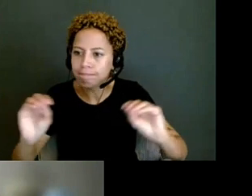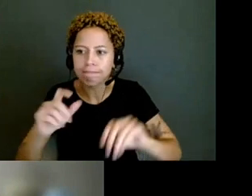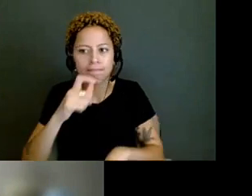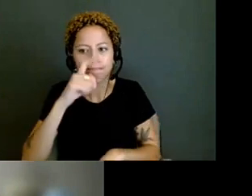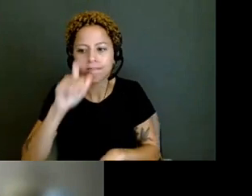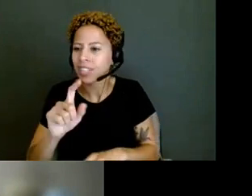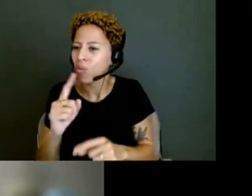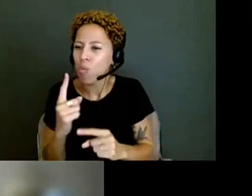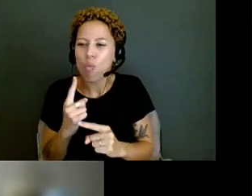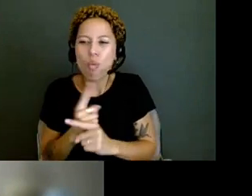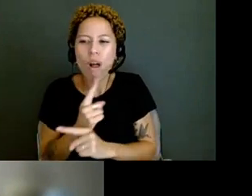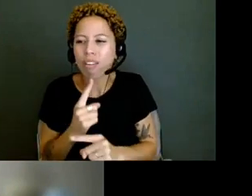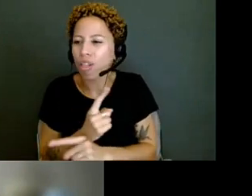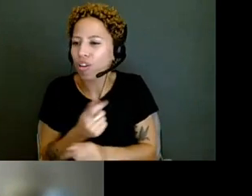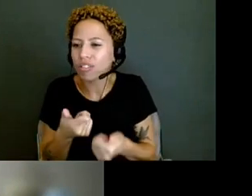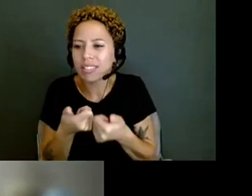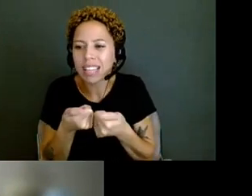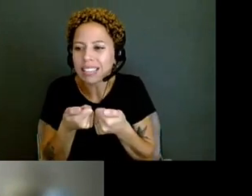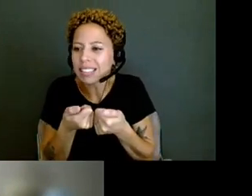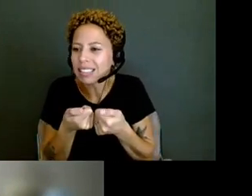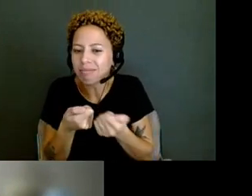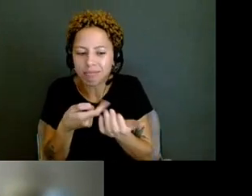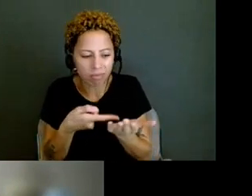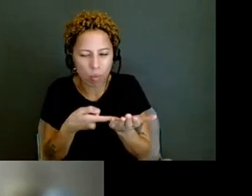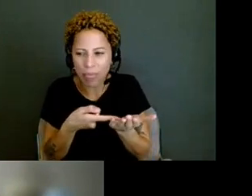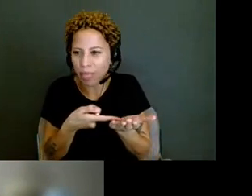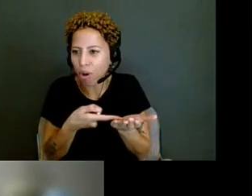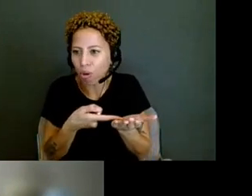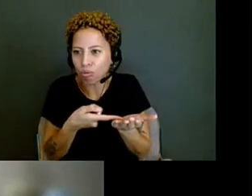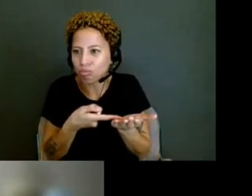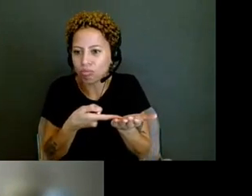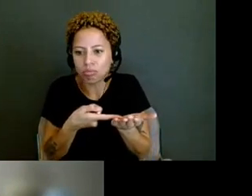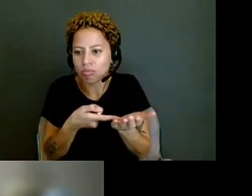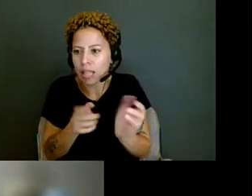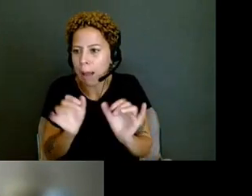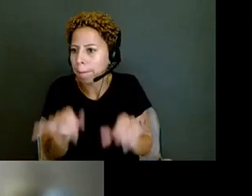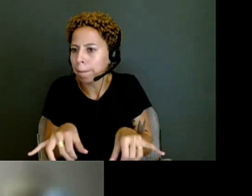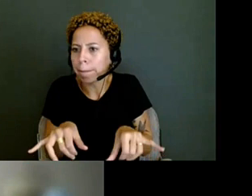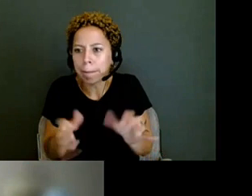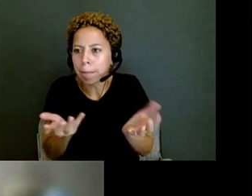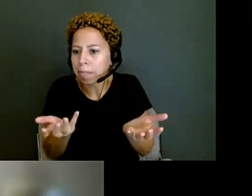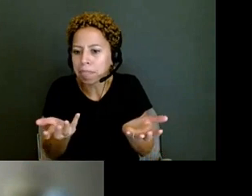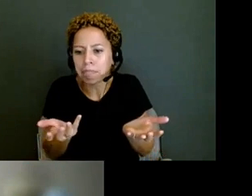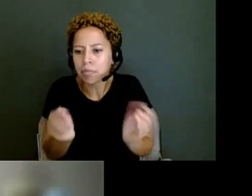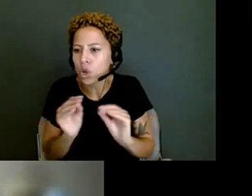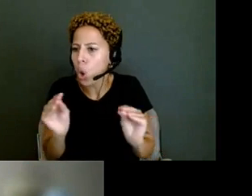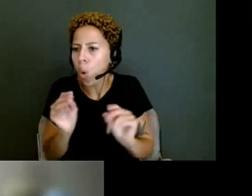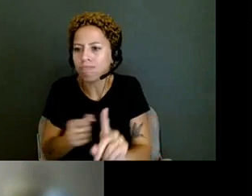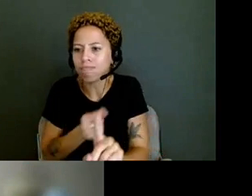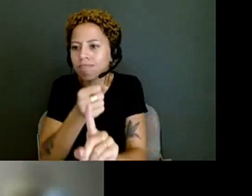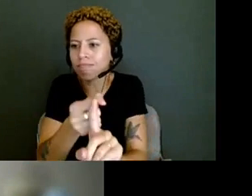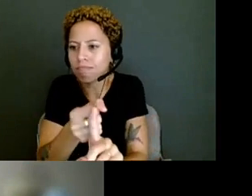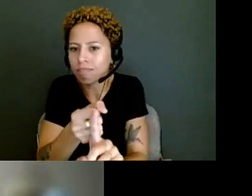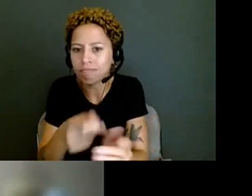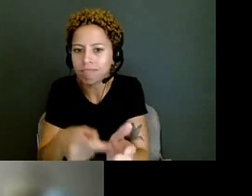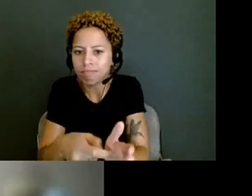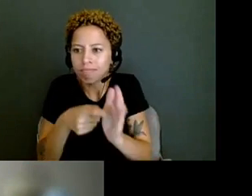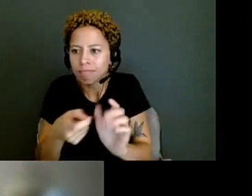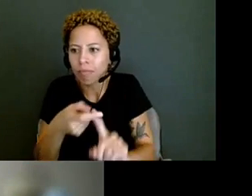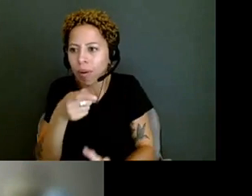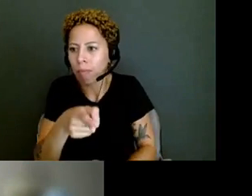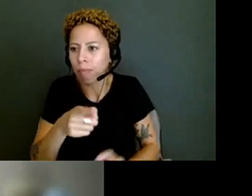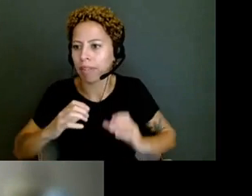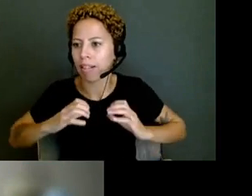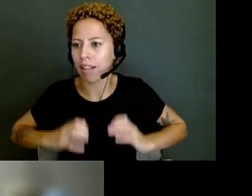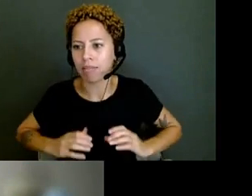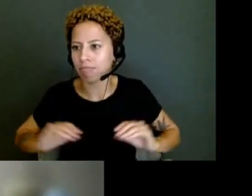regular texting app that's already on their phone. So there's no input on the client at all, which is great, because as soon as you ask